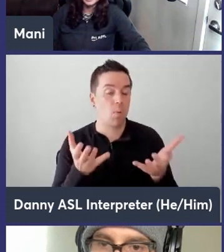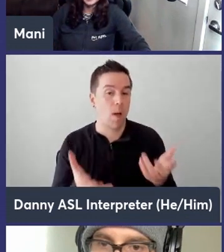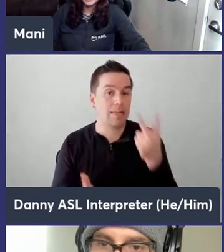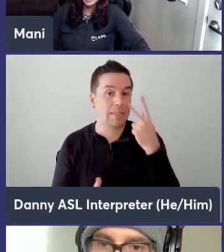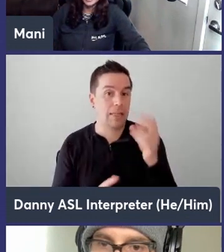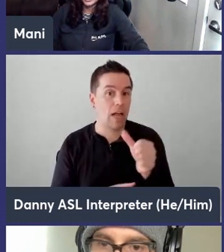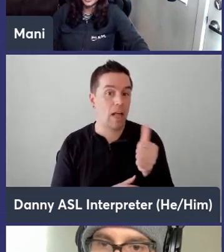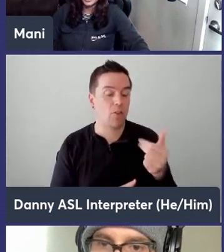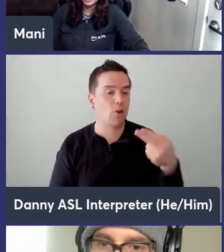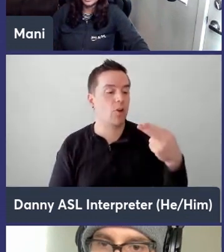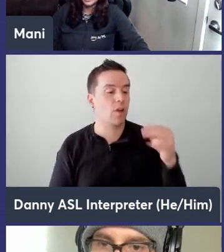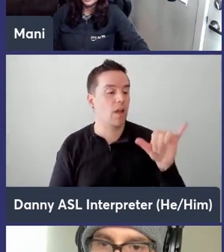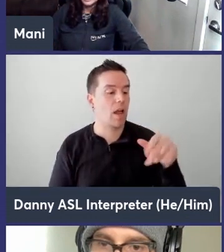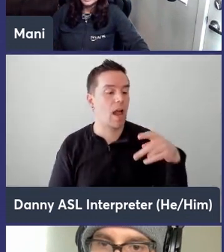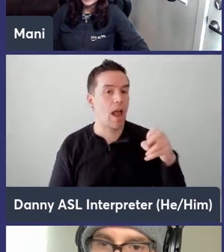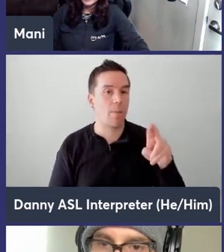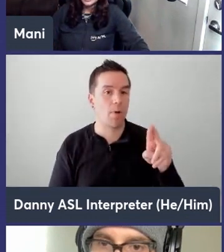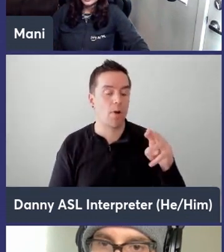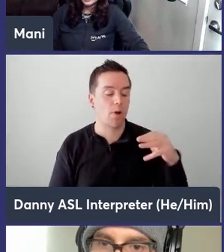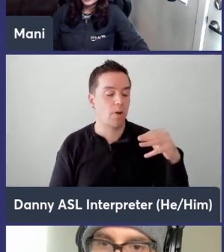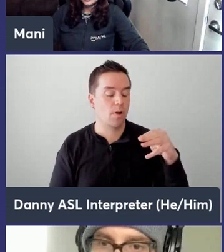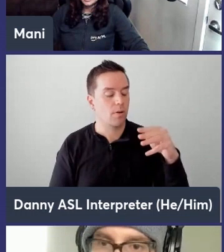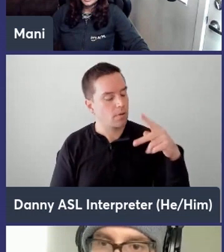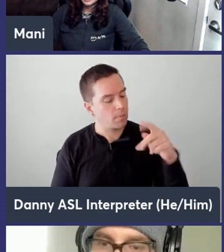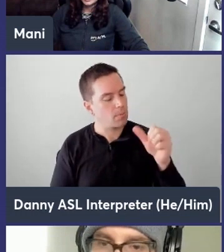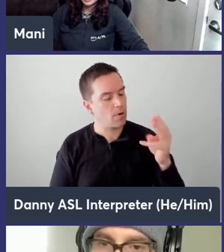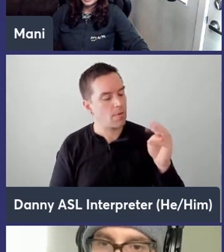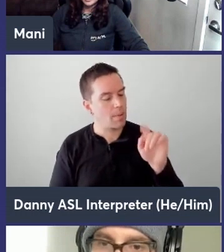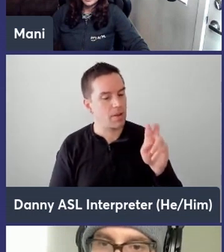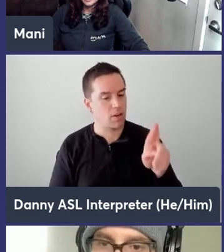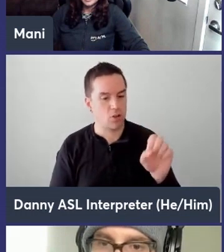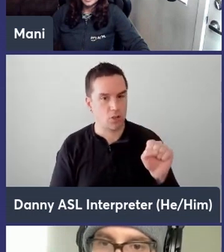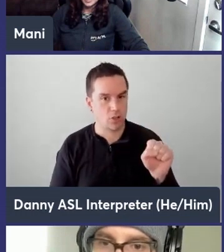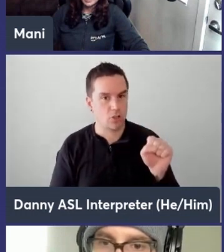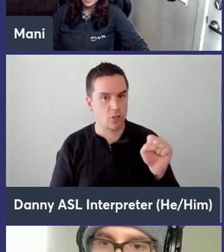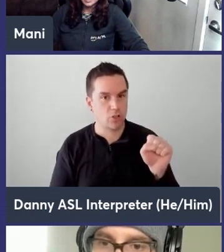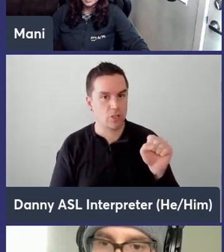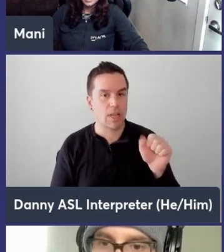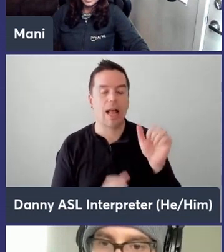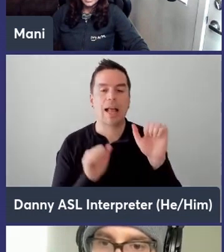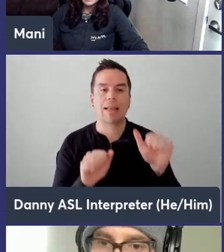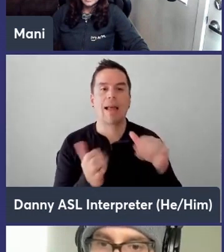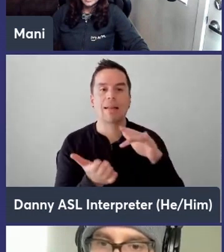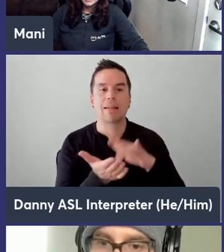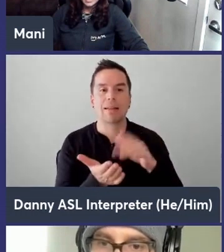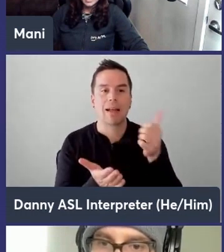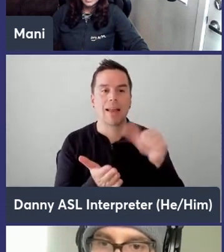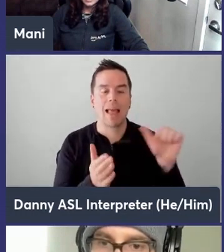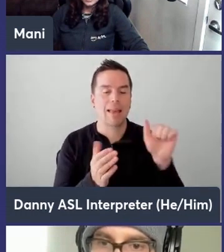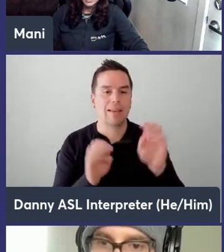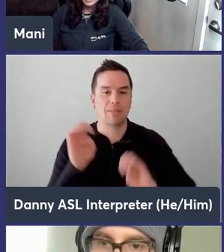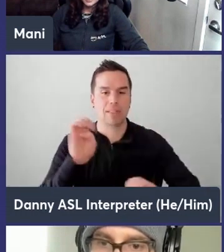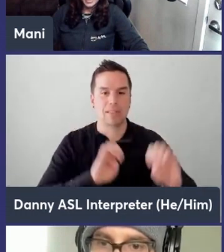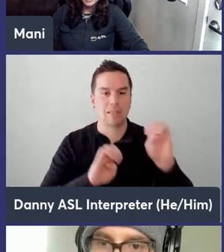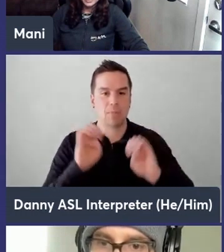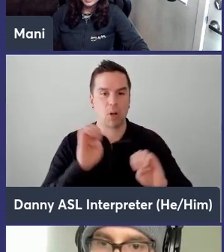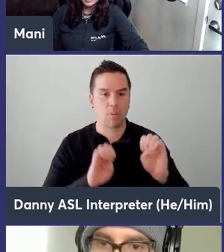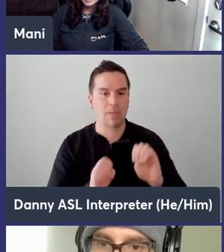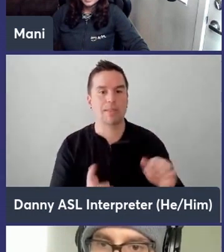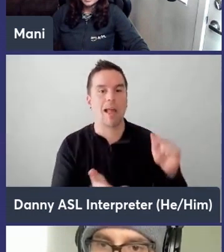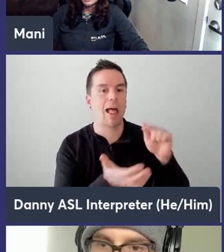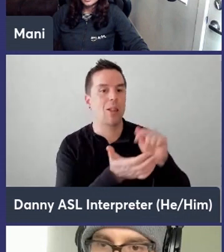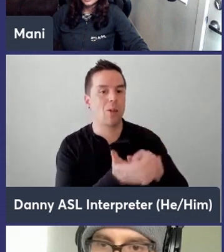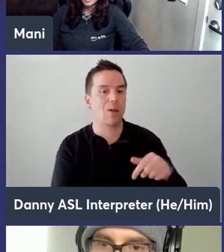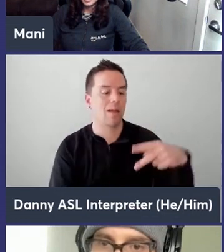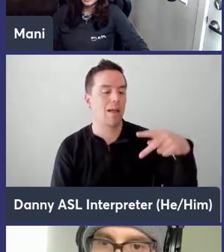this experiment was trained on. So I can actually go and click on any one of this experiment, and then I can look at the